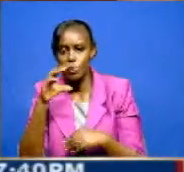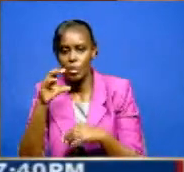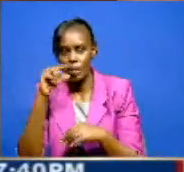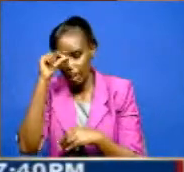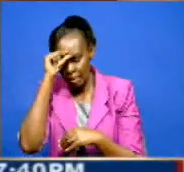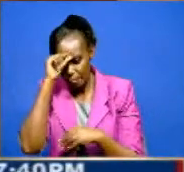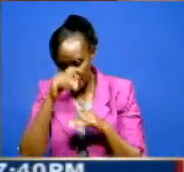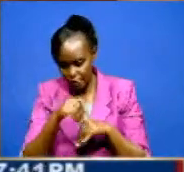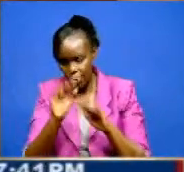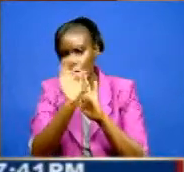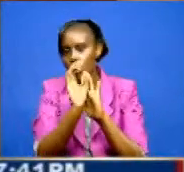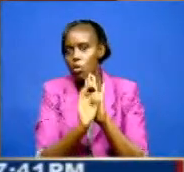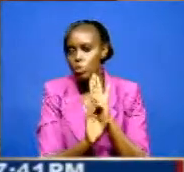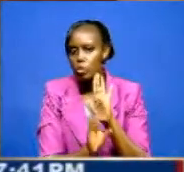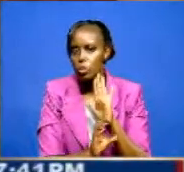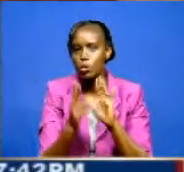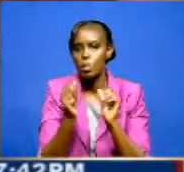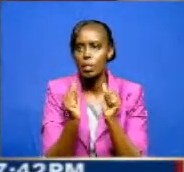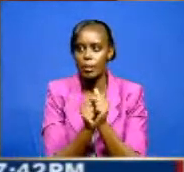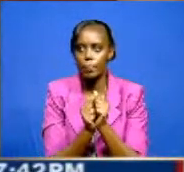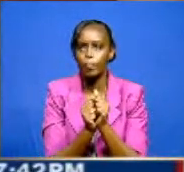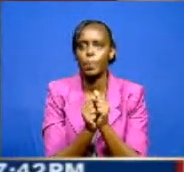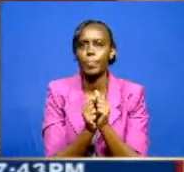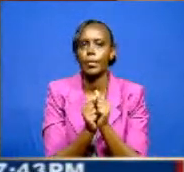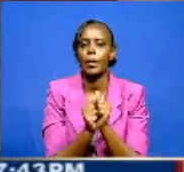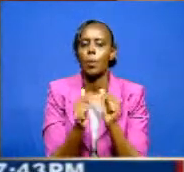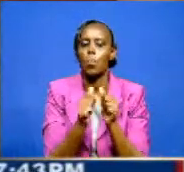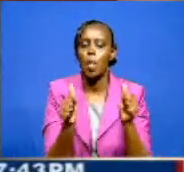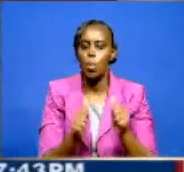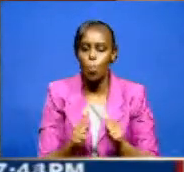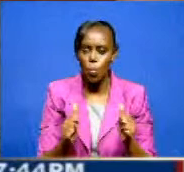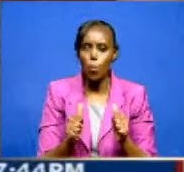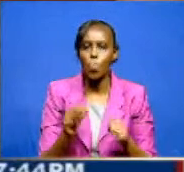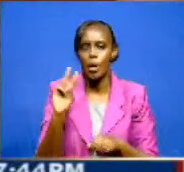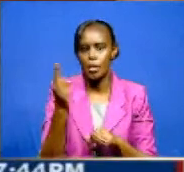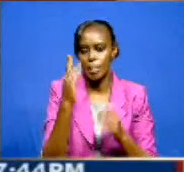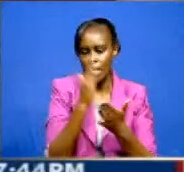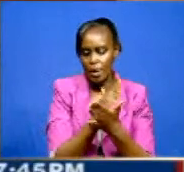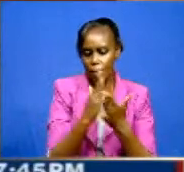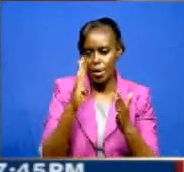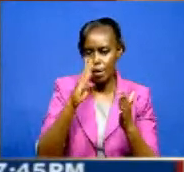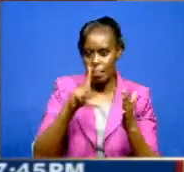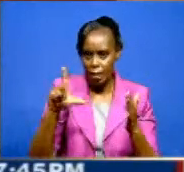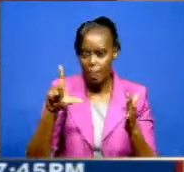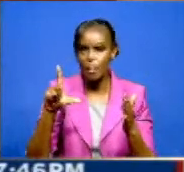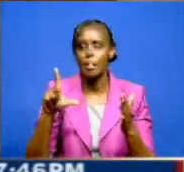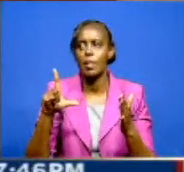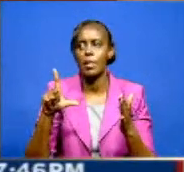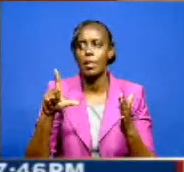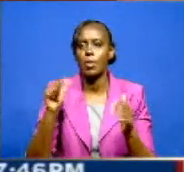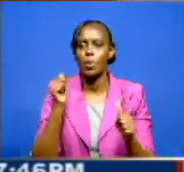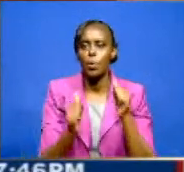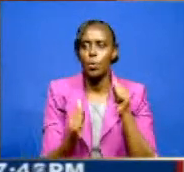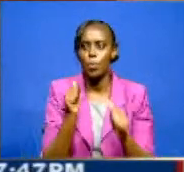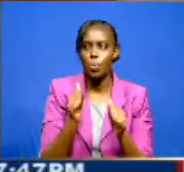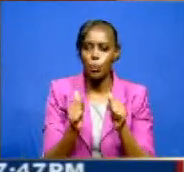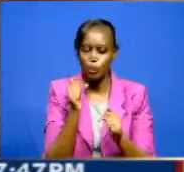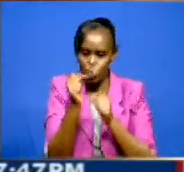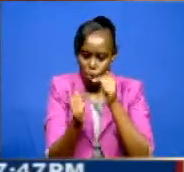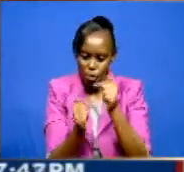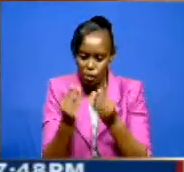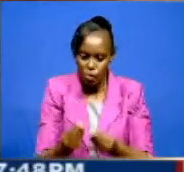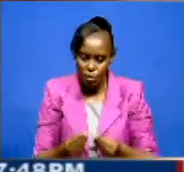per the Constitution 2010. And that's done very well in the second part of this bill, which moves on to